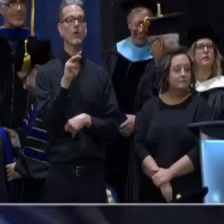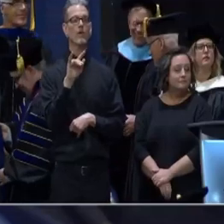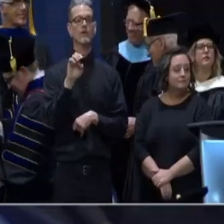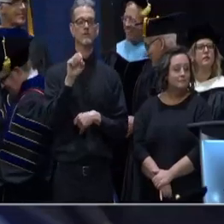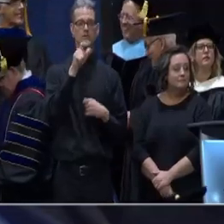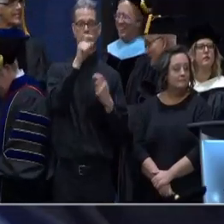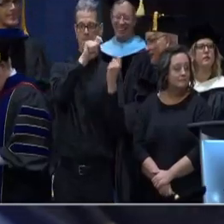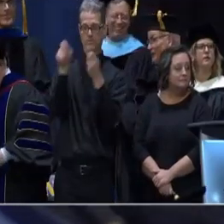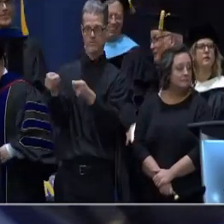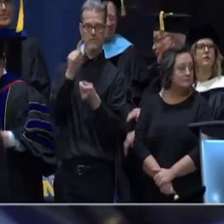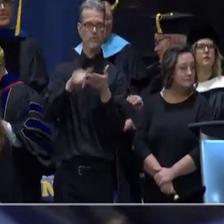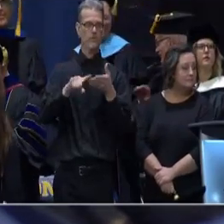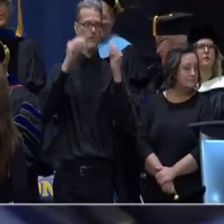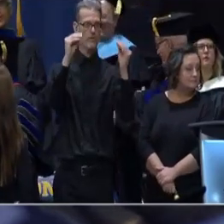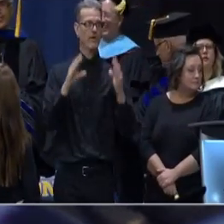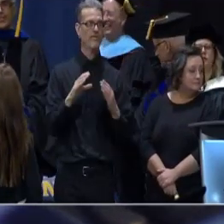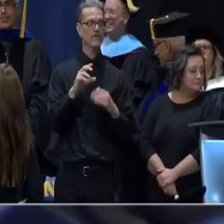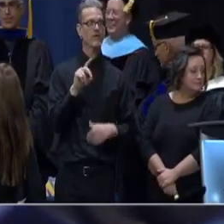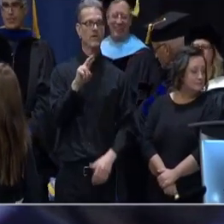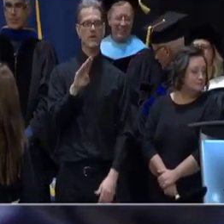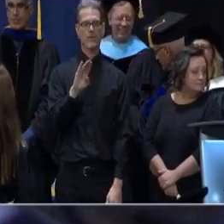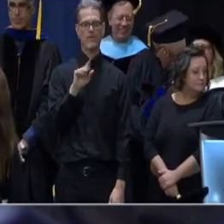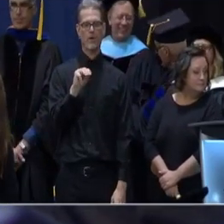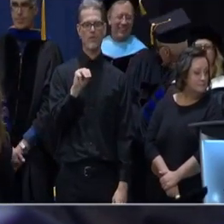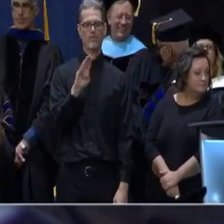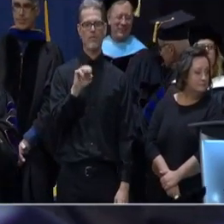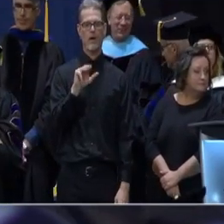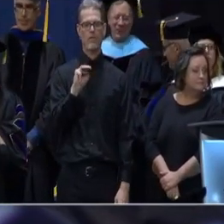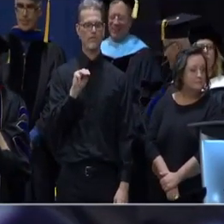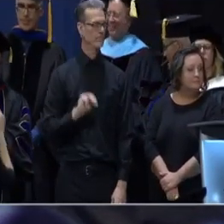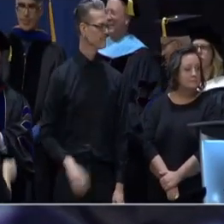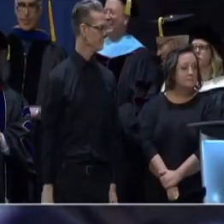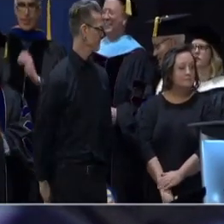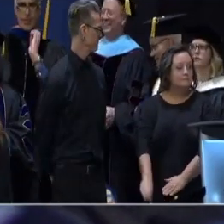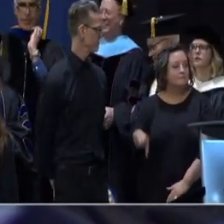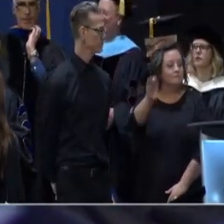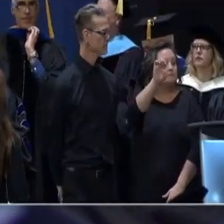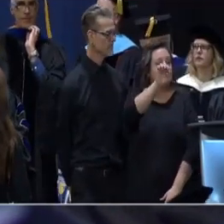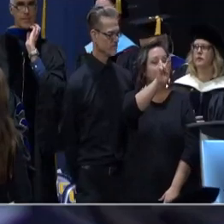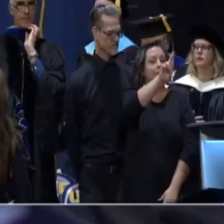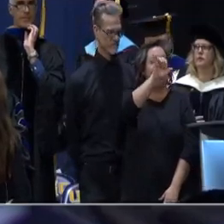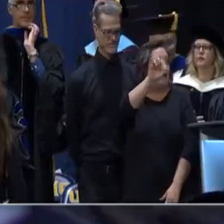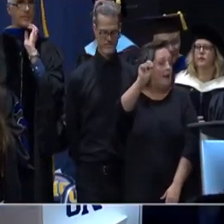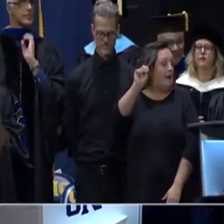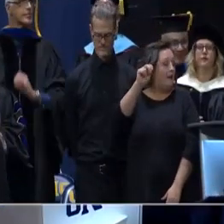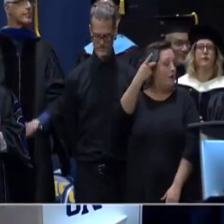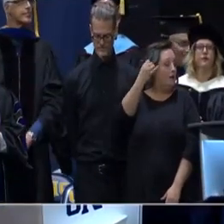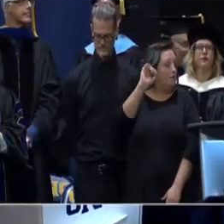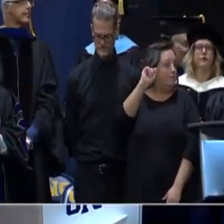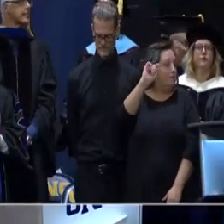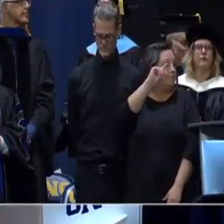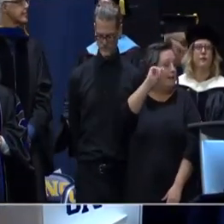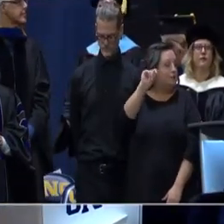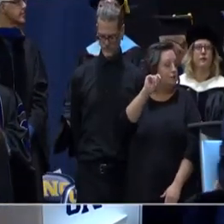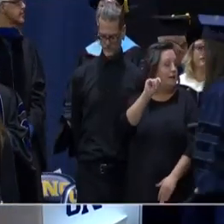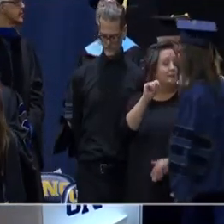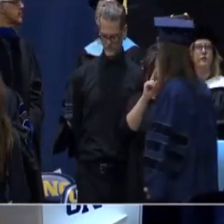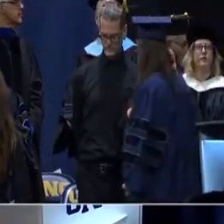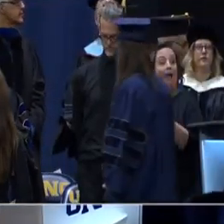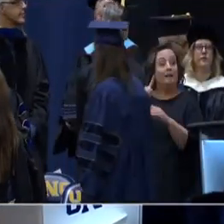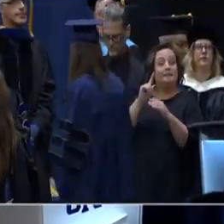hooded by her research professor, Dr. Birnbaum. Aaron Patchett, Dean's Citation for Excellence